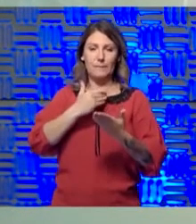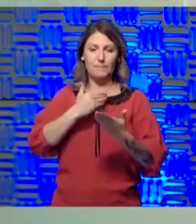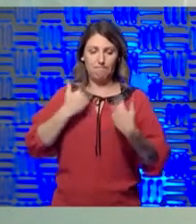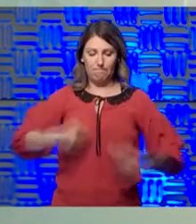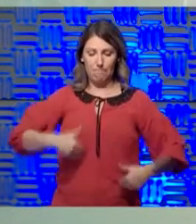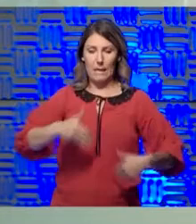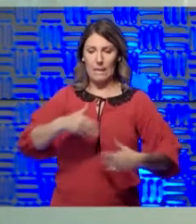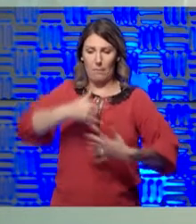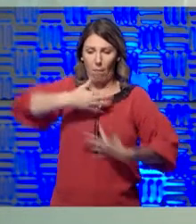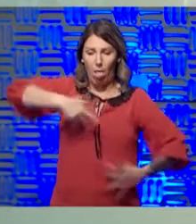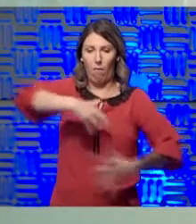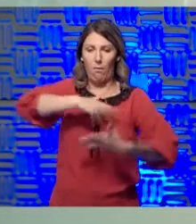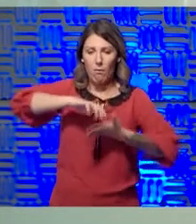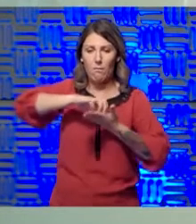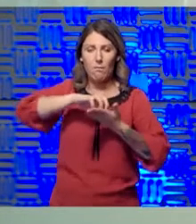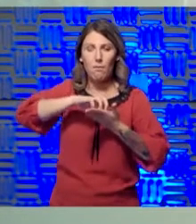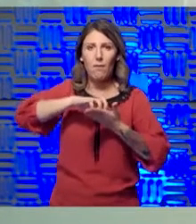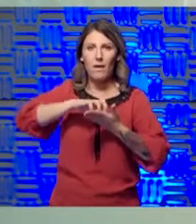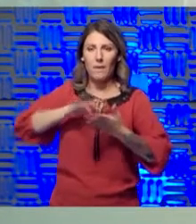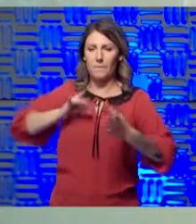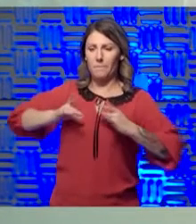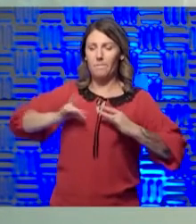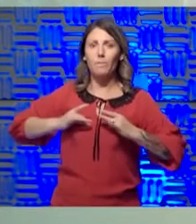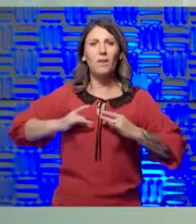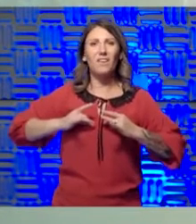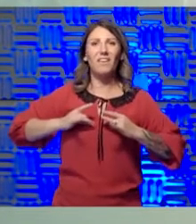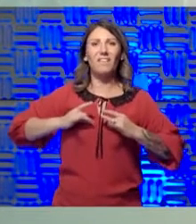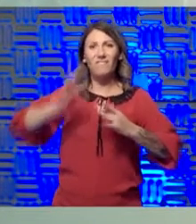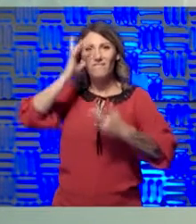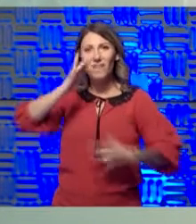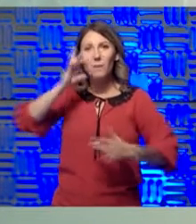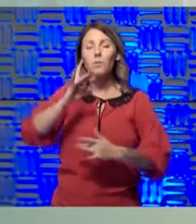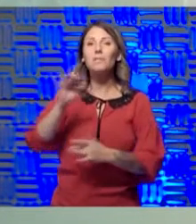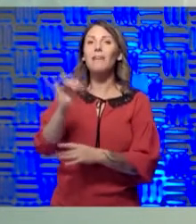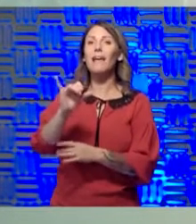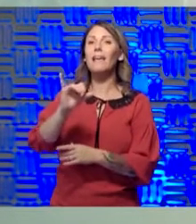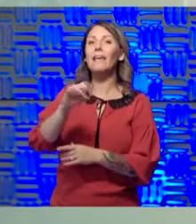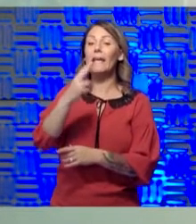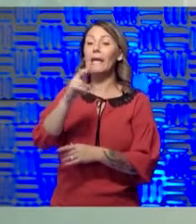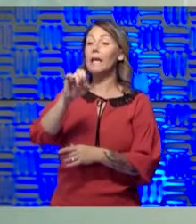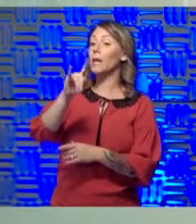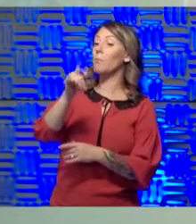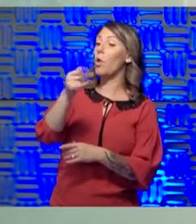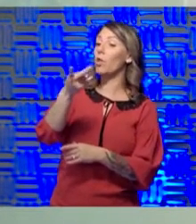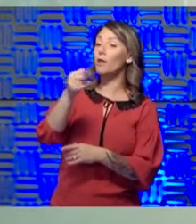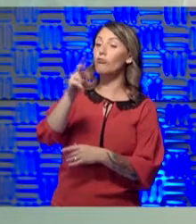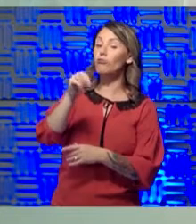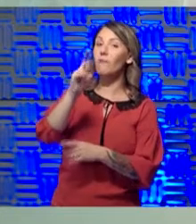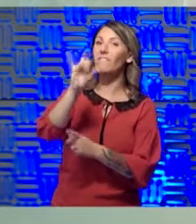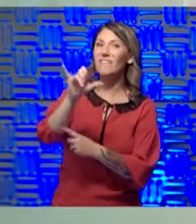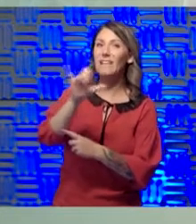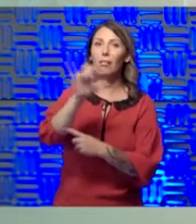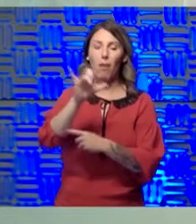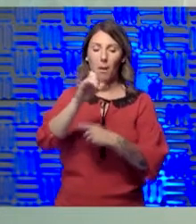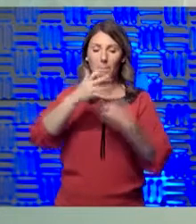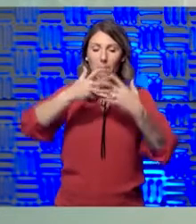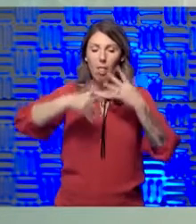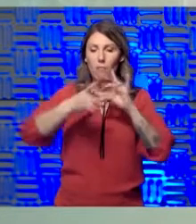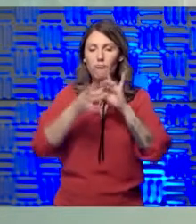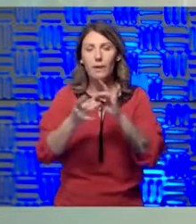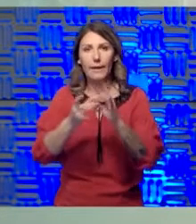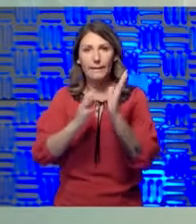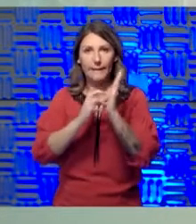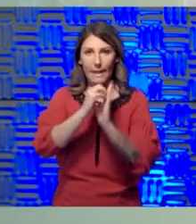as susceptible to viruses as maybe probably hemalignancy type treatments or bloodborne type cancers. We do